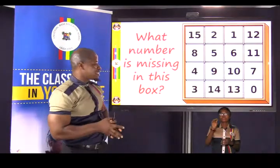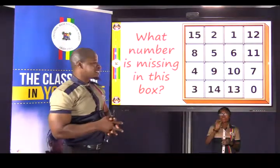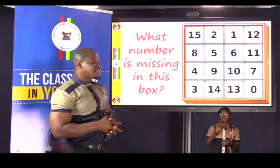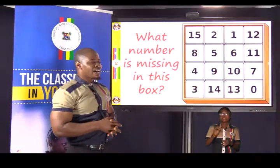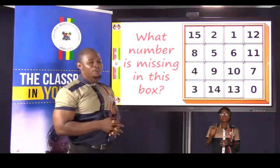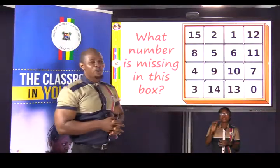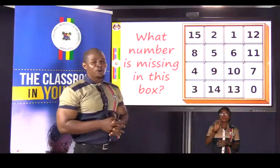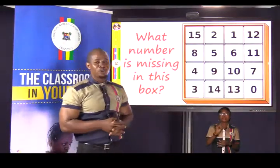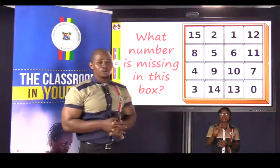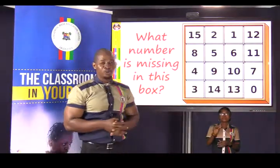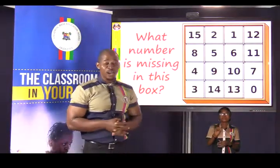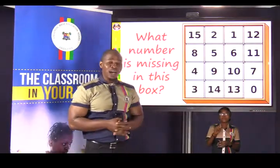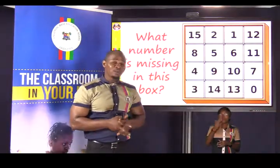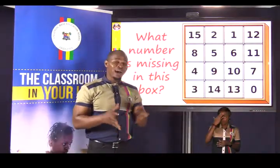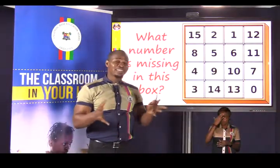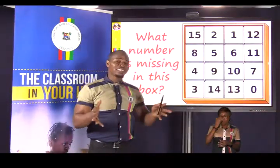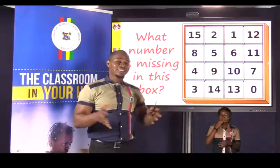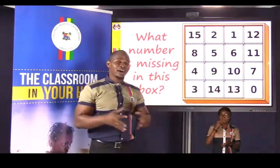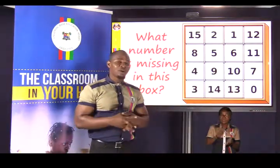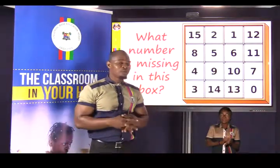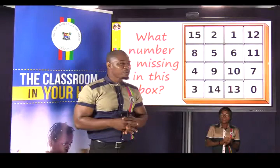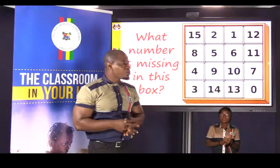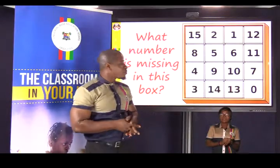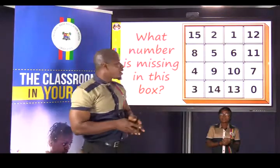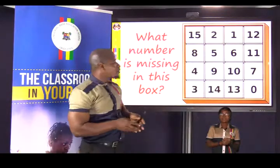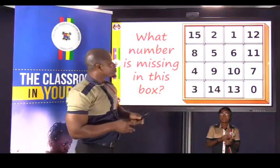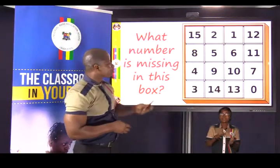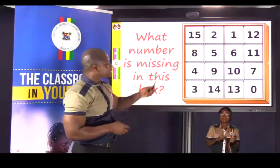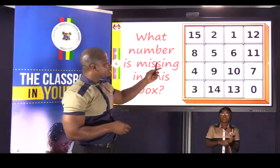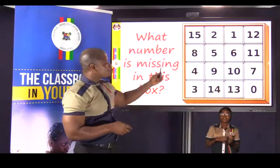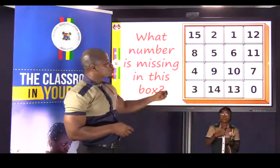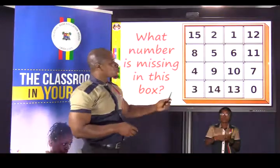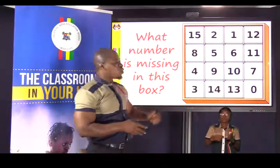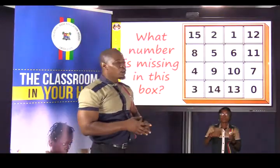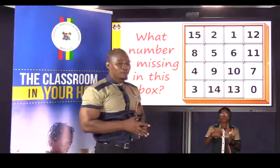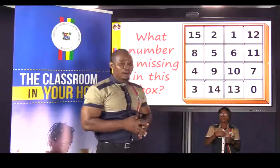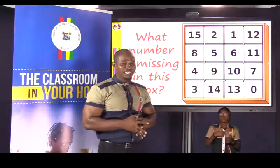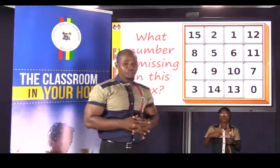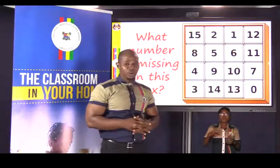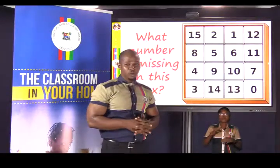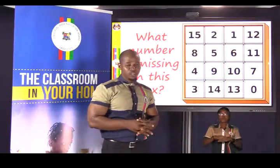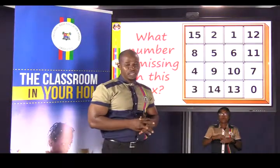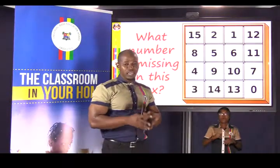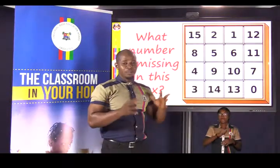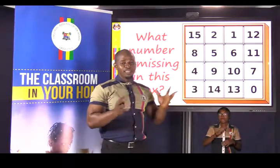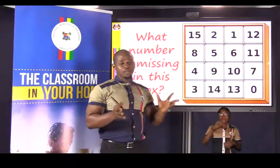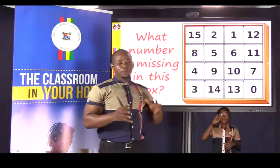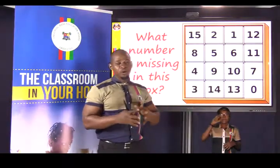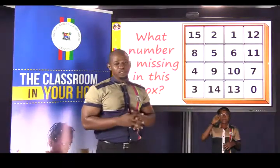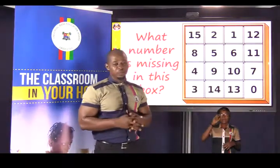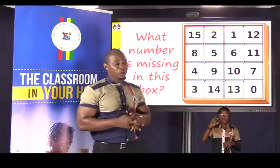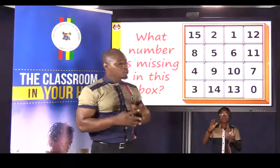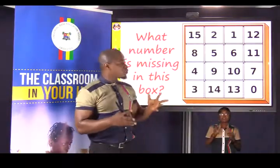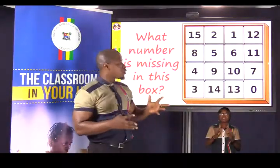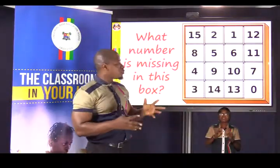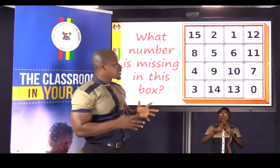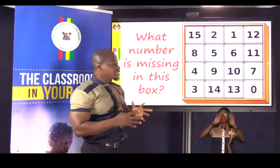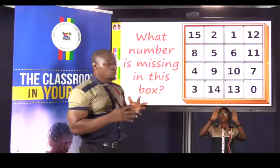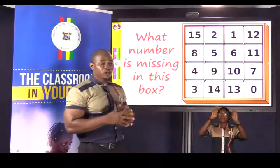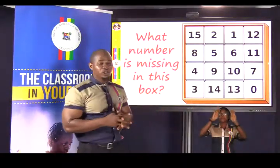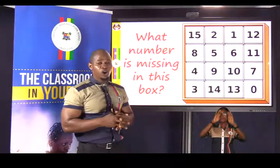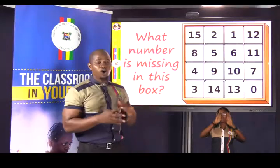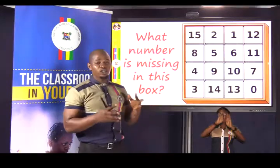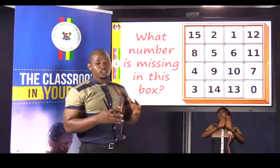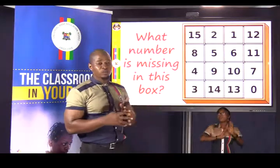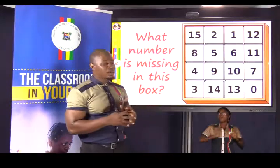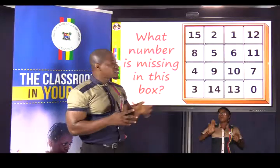is 0. And why is it 0? Well, this is what you call a magic box. A magic box is a box of numbers